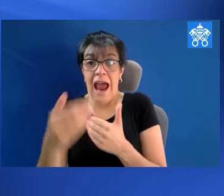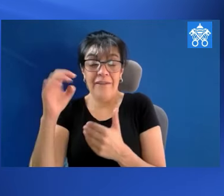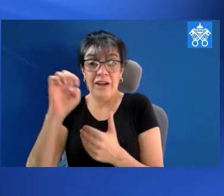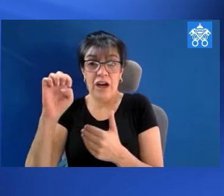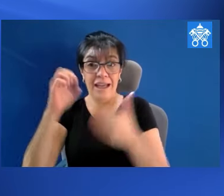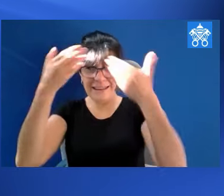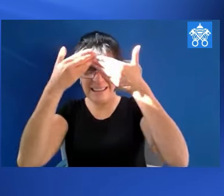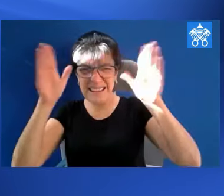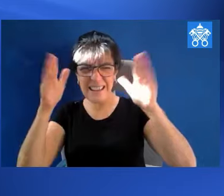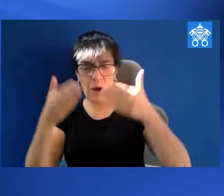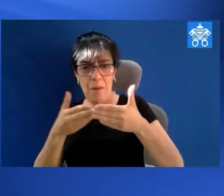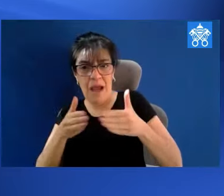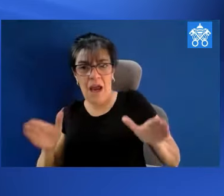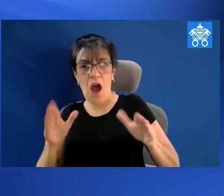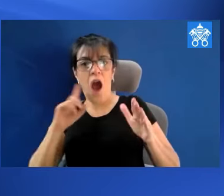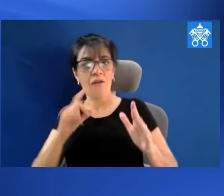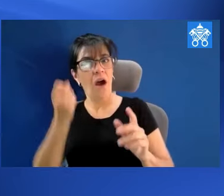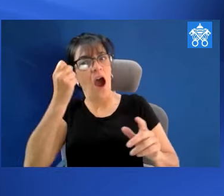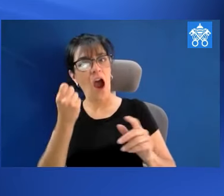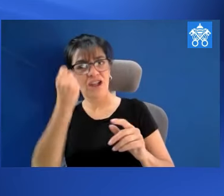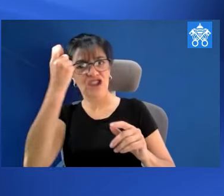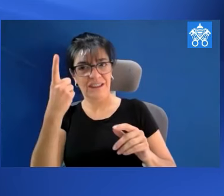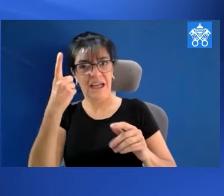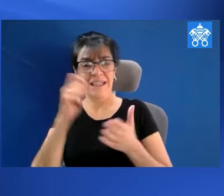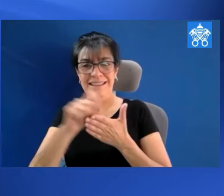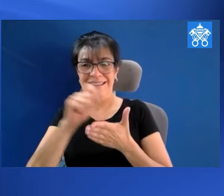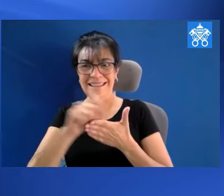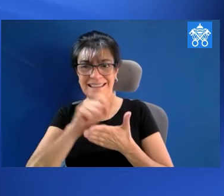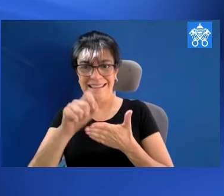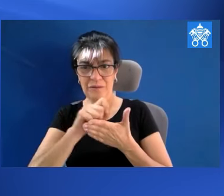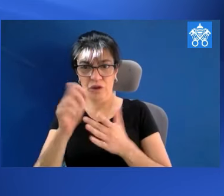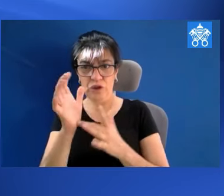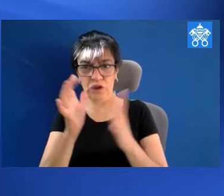their minds to understand, to the understanding of Scriptures.